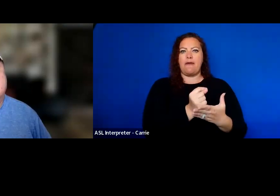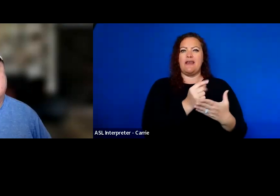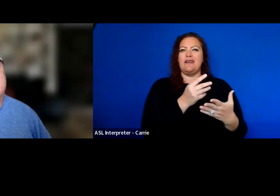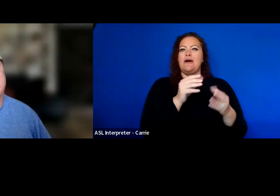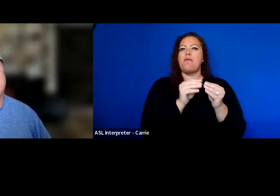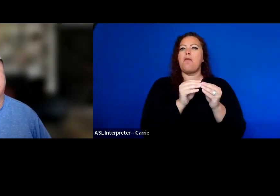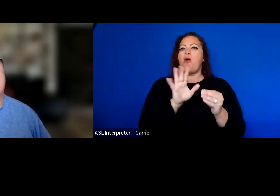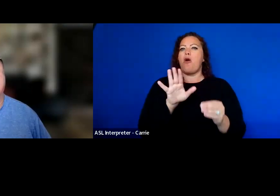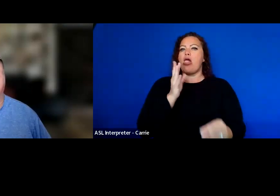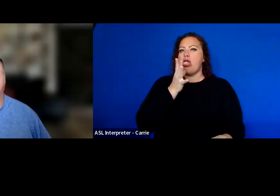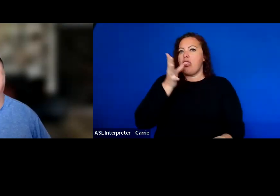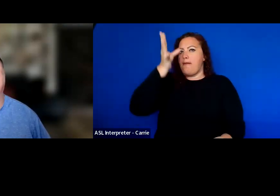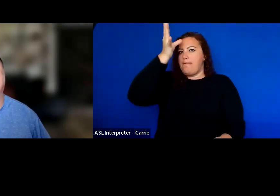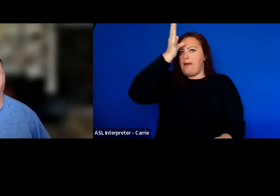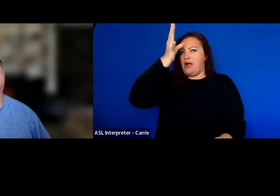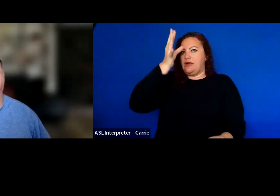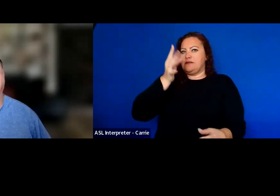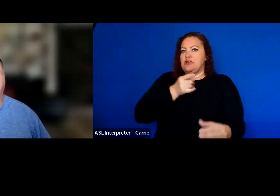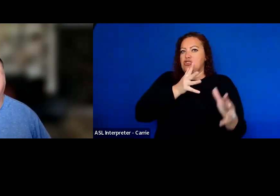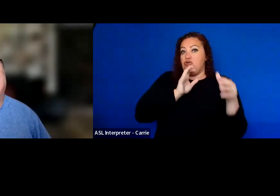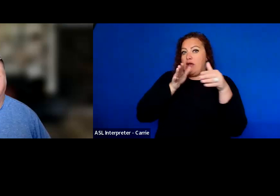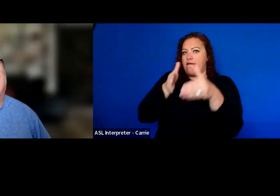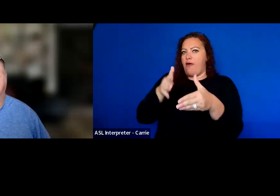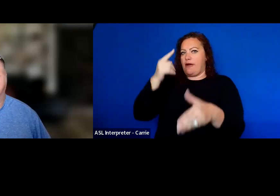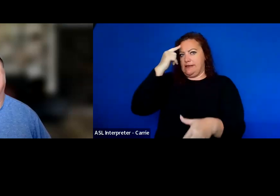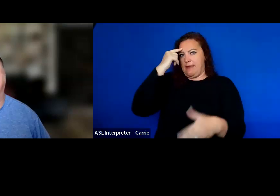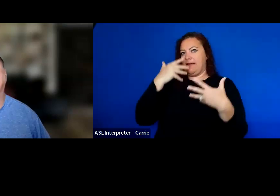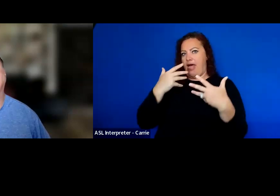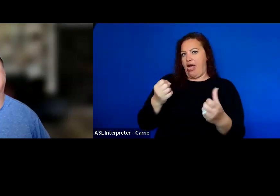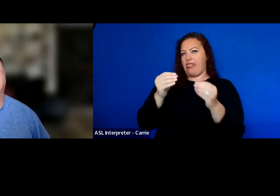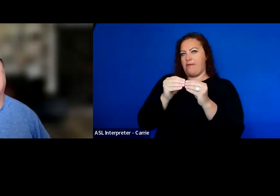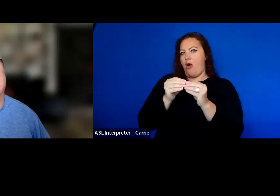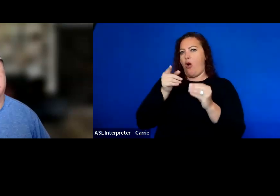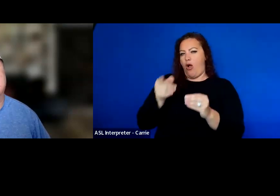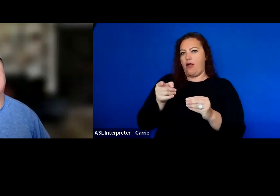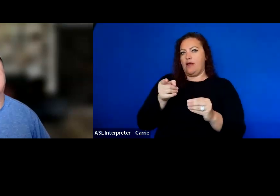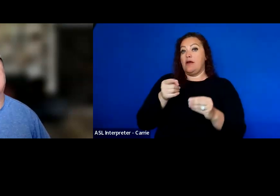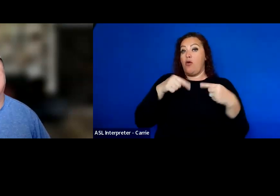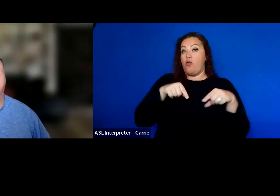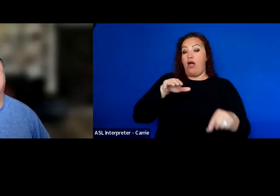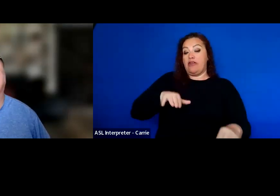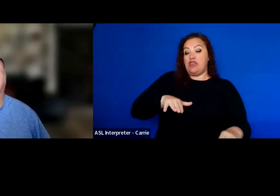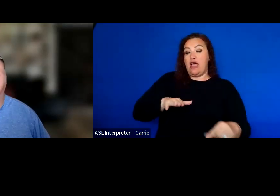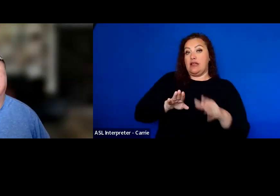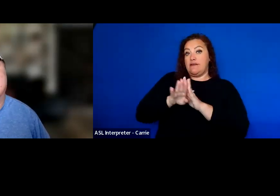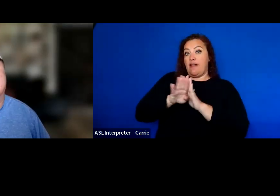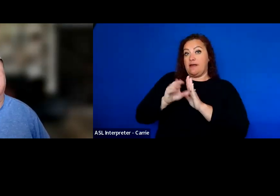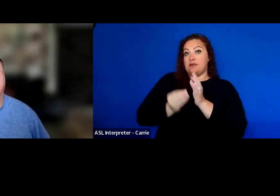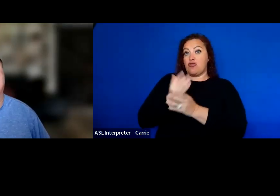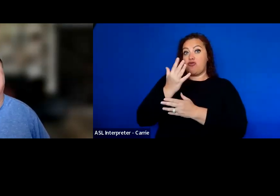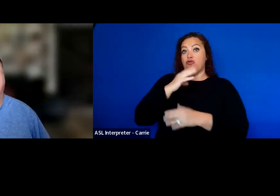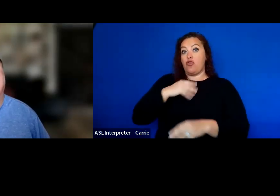parents initially that you want to focus the mental health. And as the child develops and grows older, then the